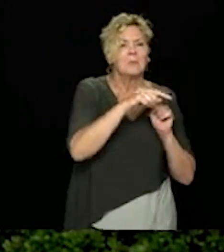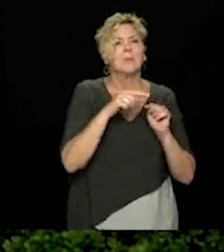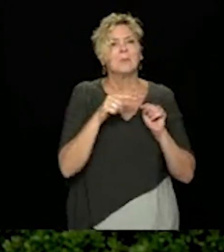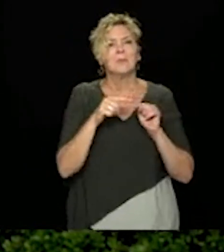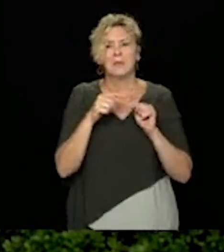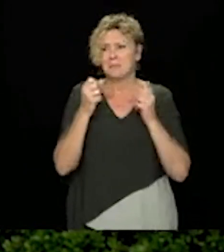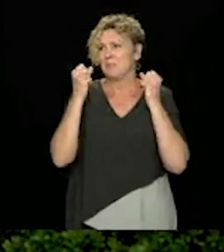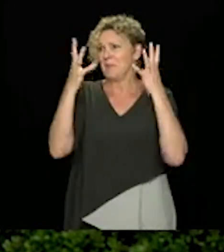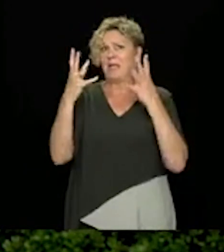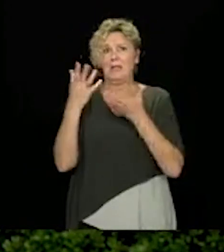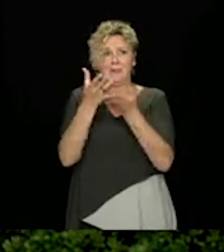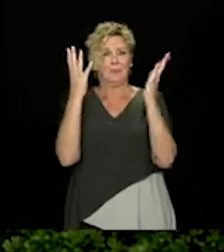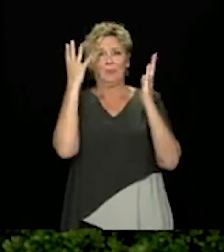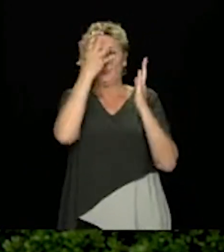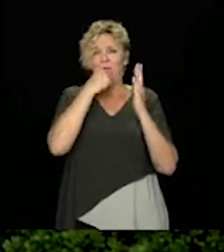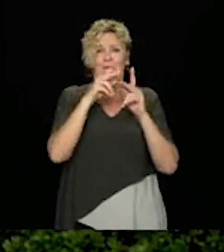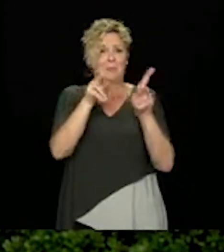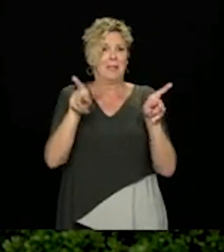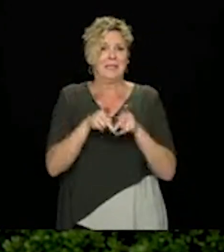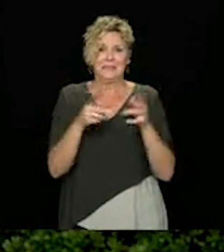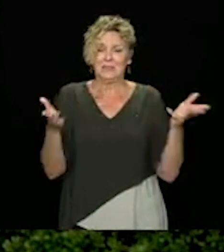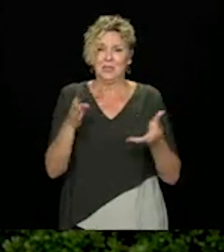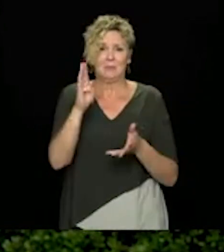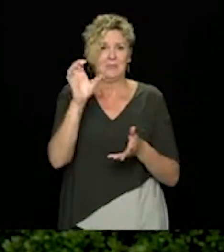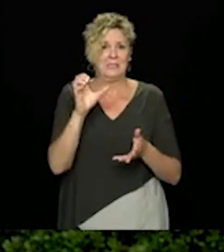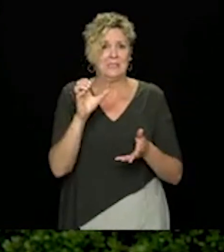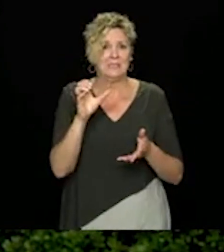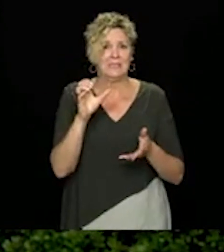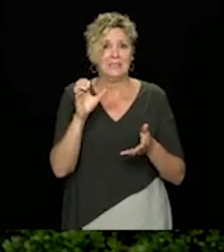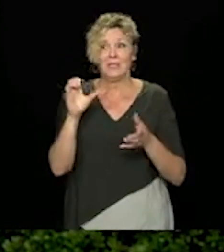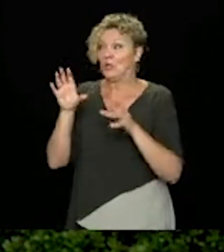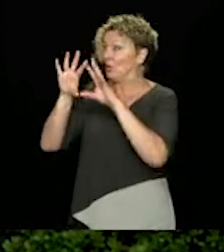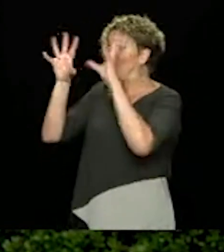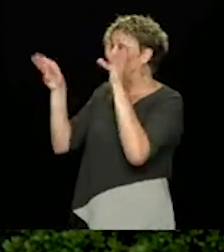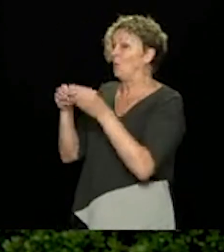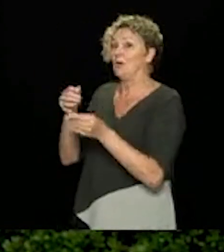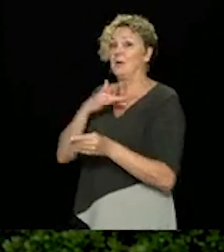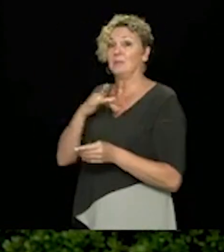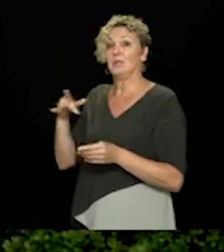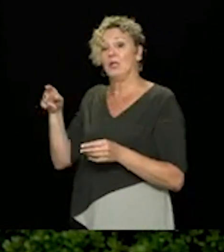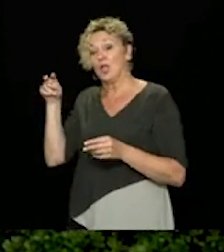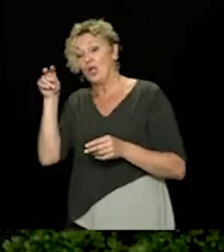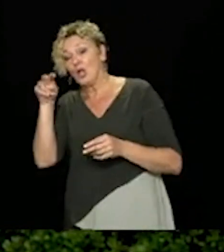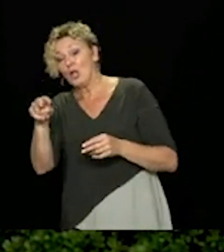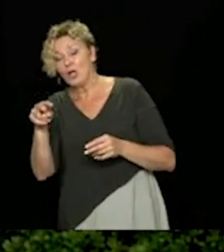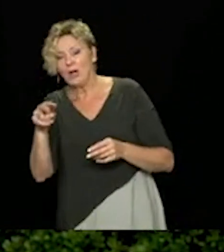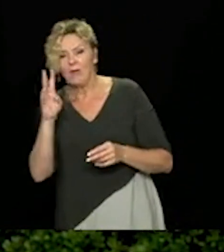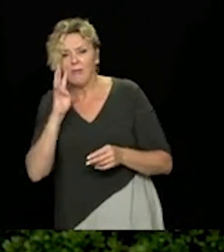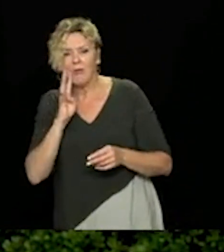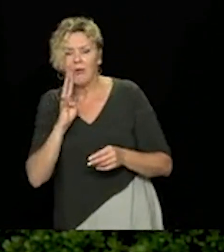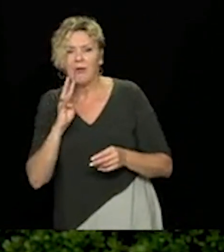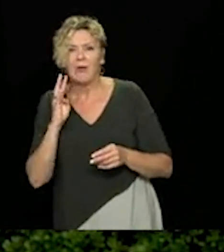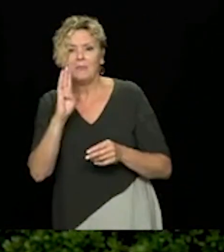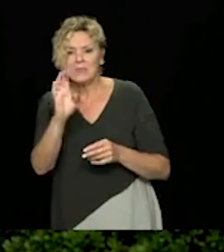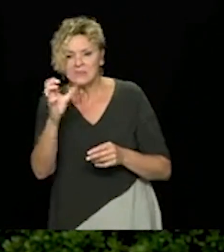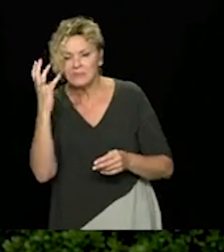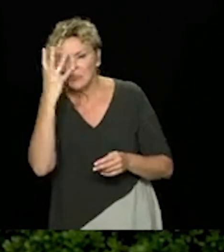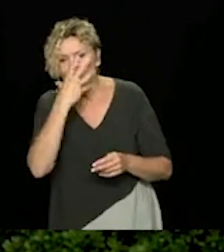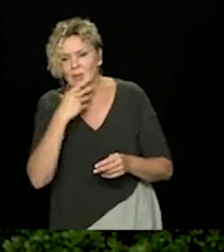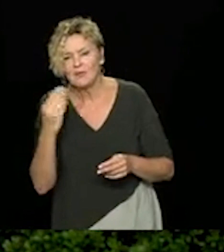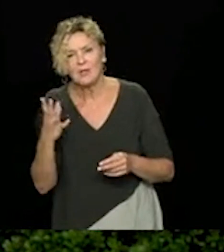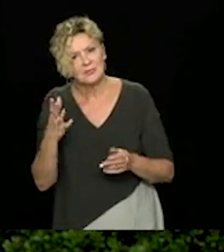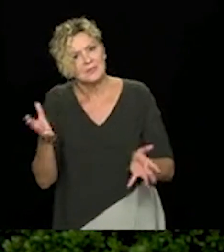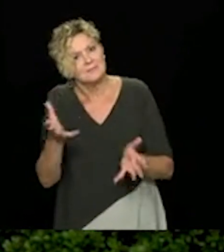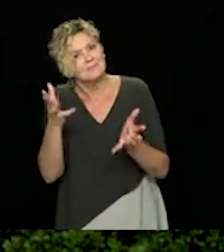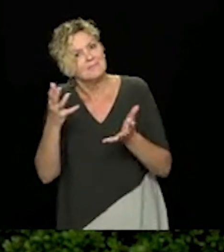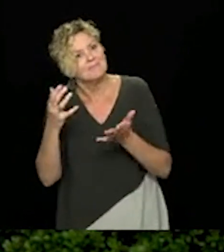BC attractions that are so envied by the rest of the world. We should take advantage of it ourselves this summer to try and fill some of that gap. But